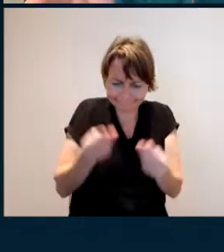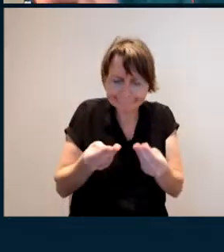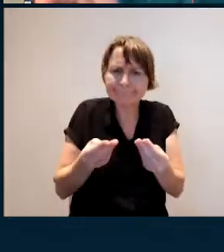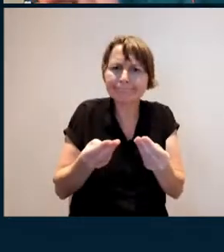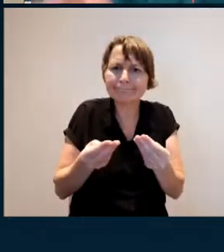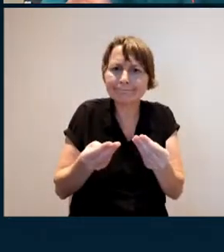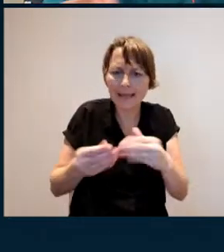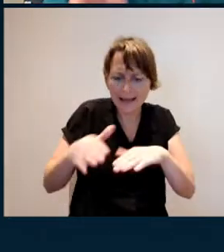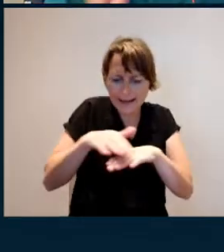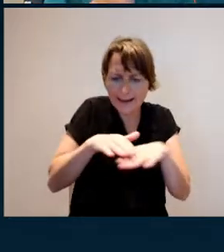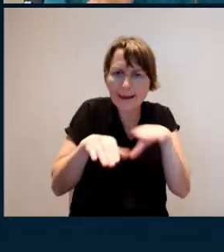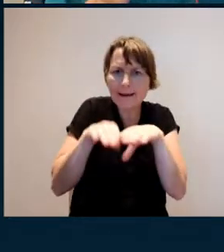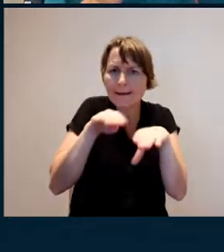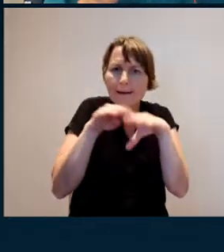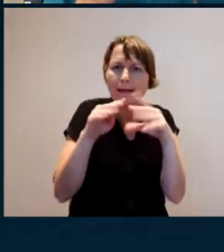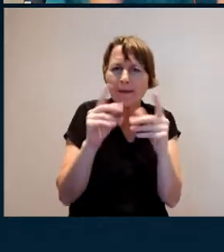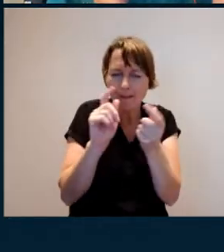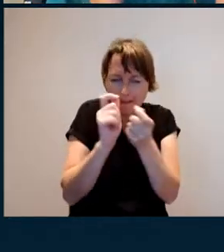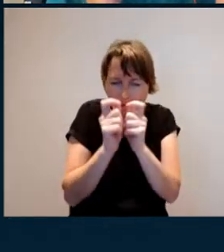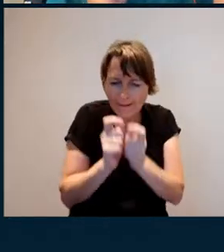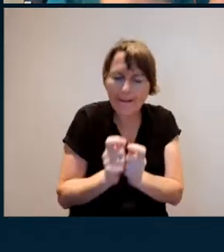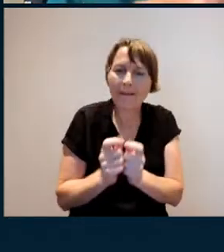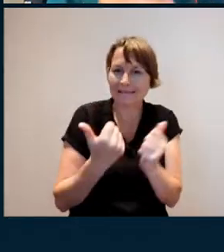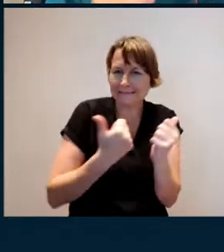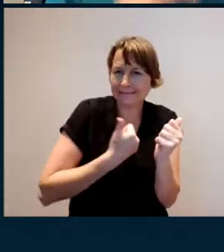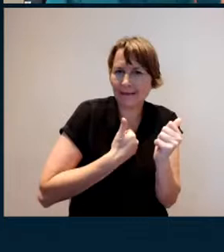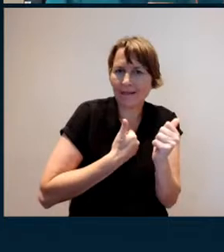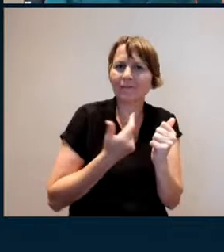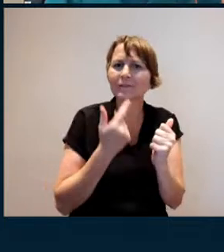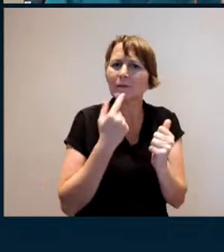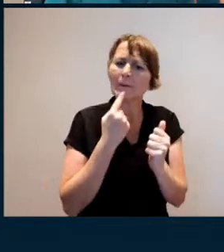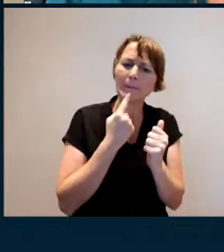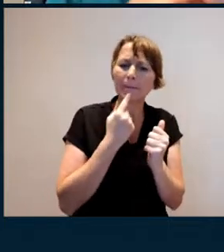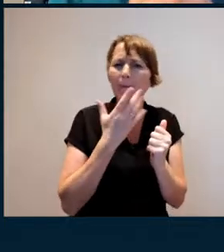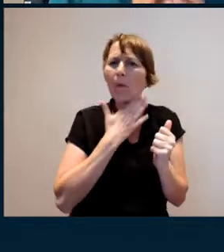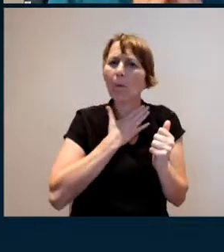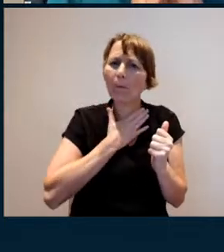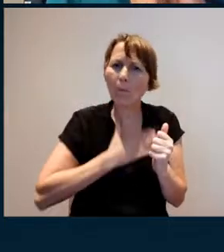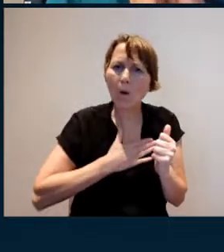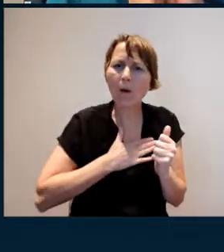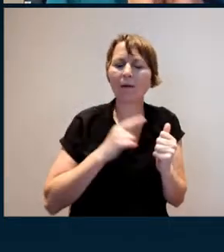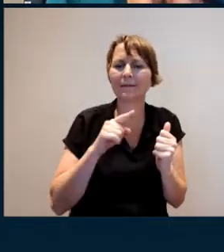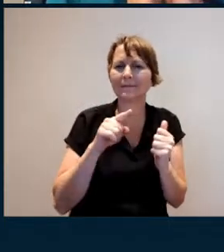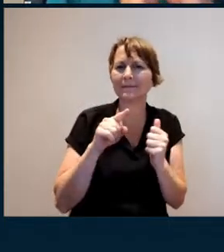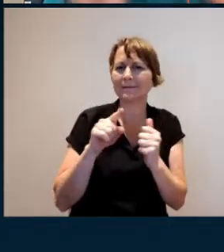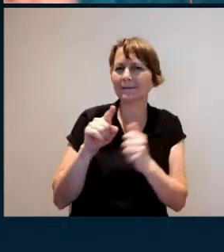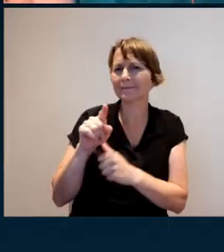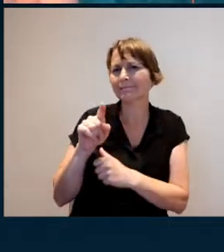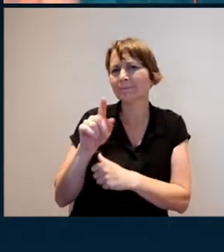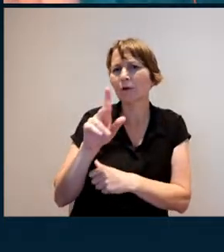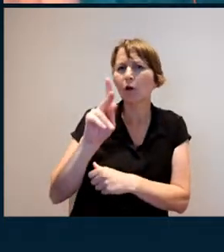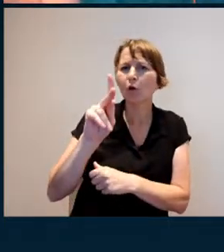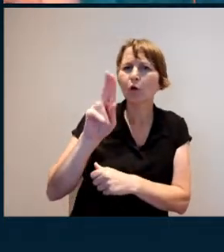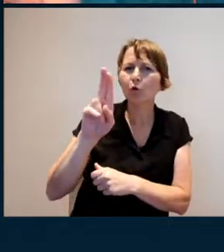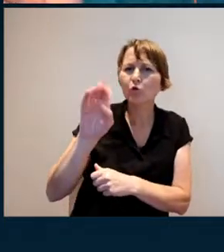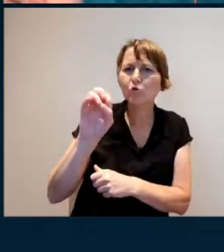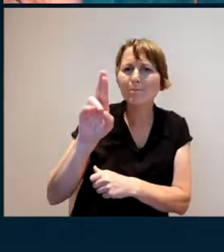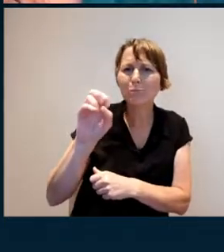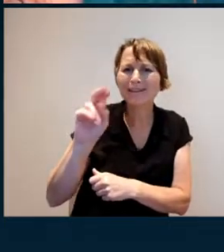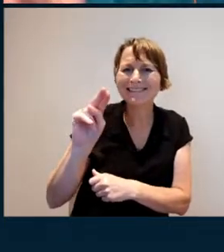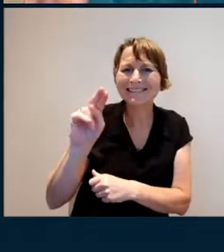reach down into your customization of Docker, Kubernetes, et cetera, and configure the heck out of